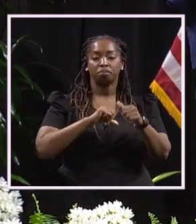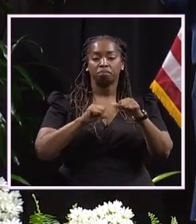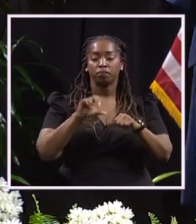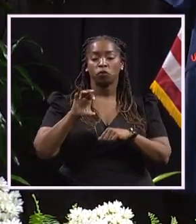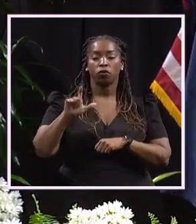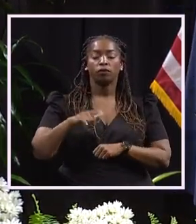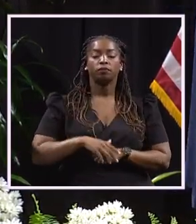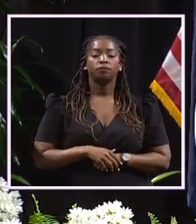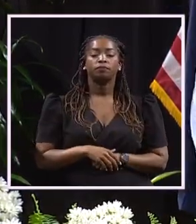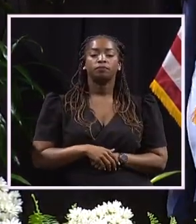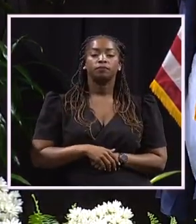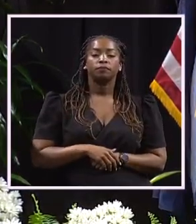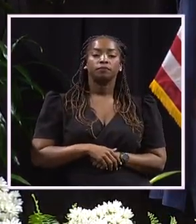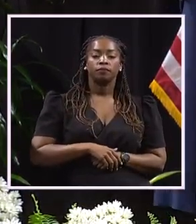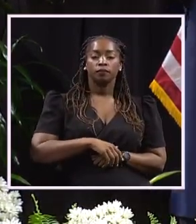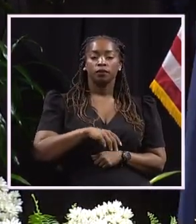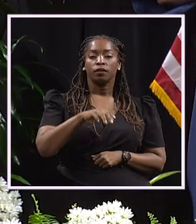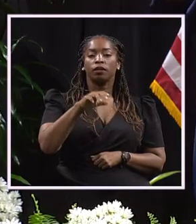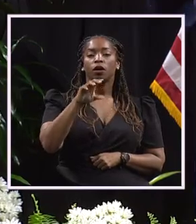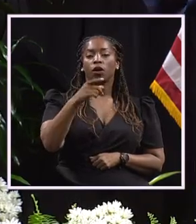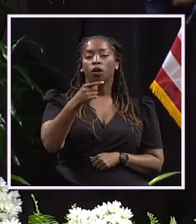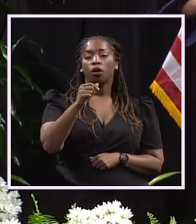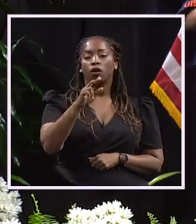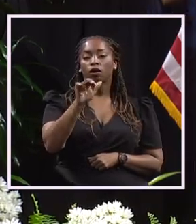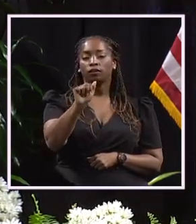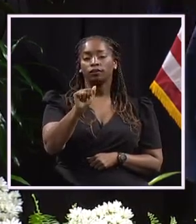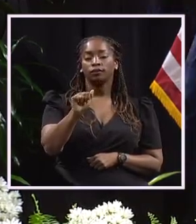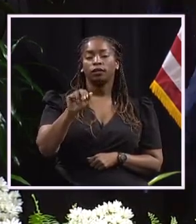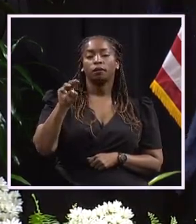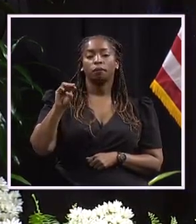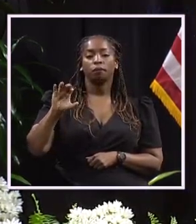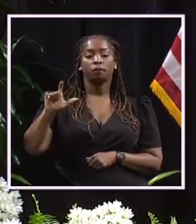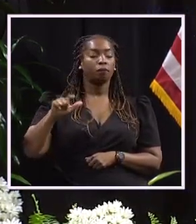Flores Garcia, magna cum laude.